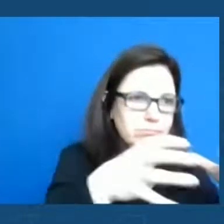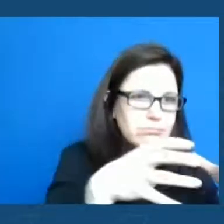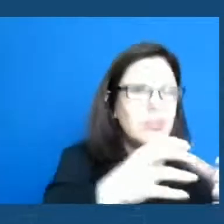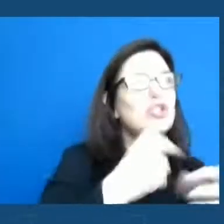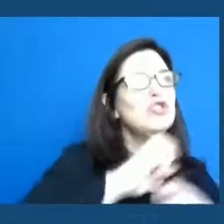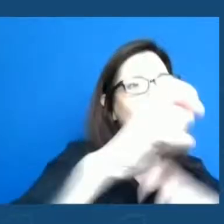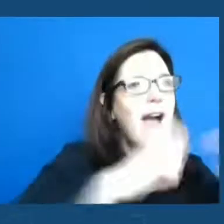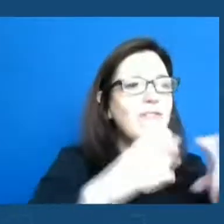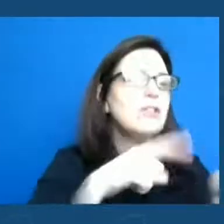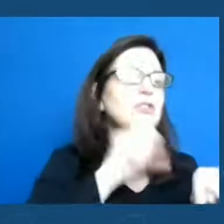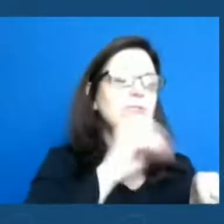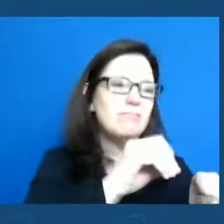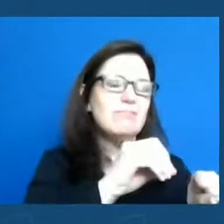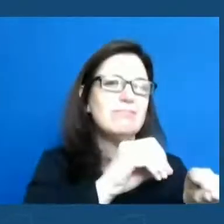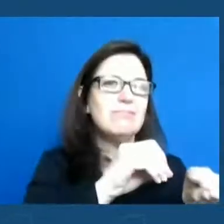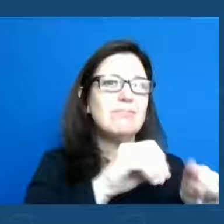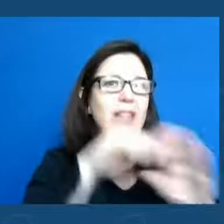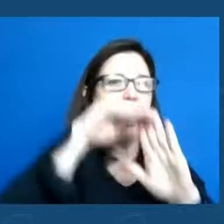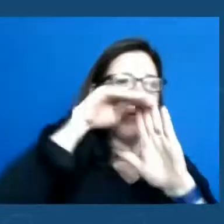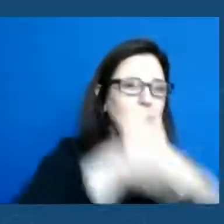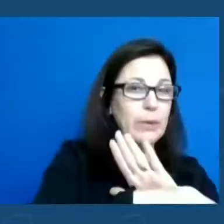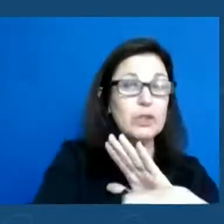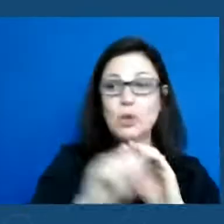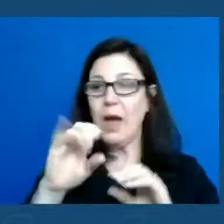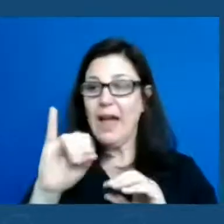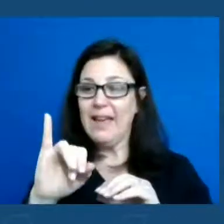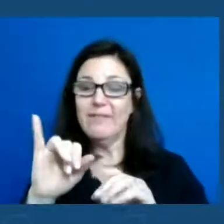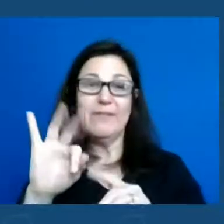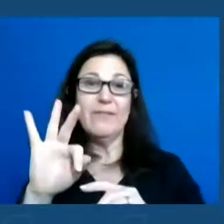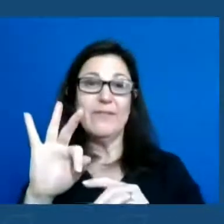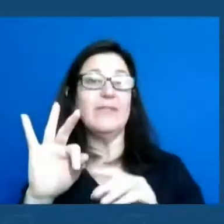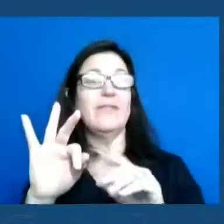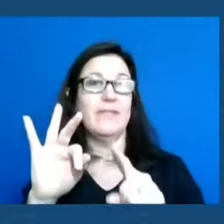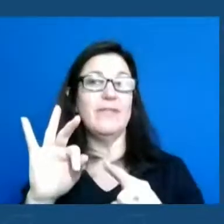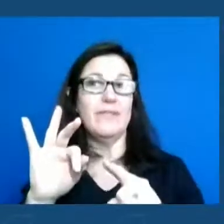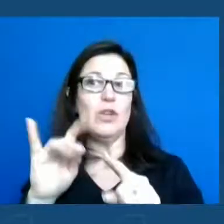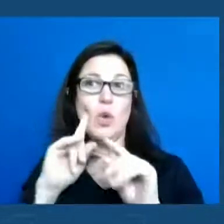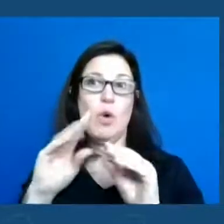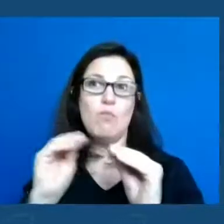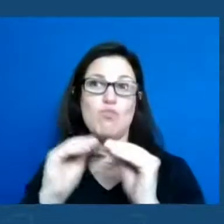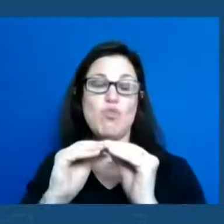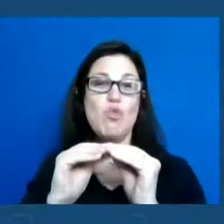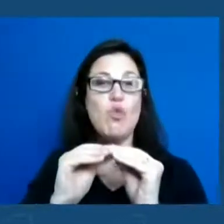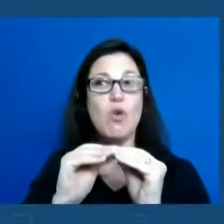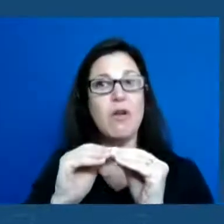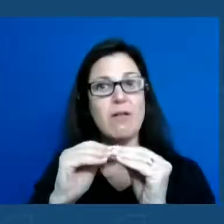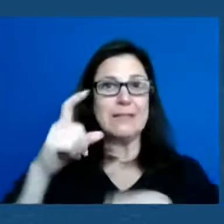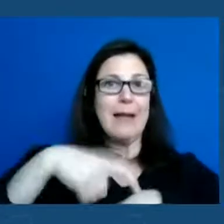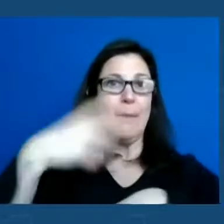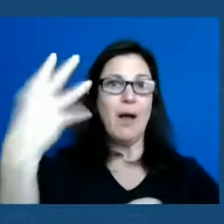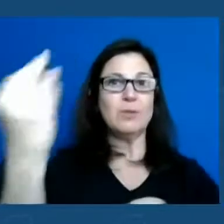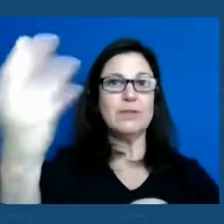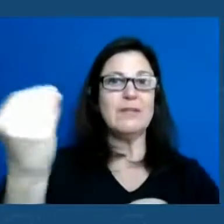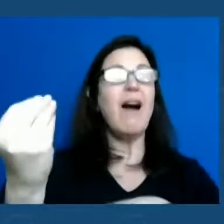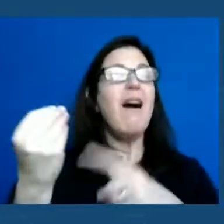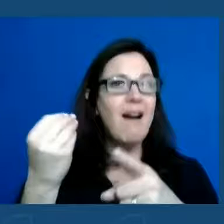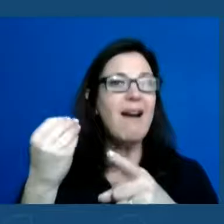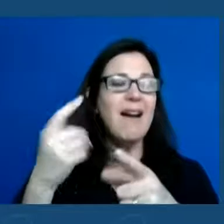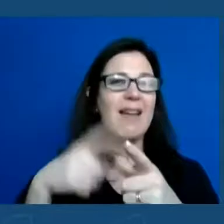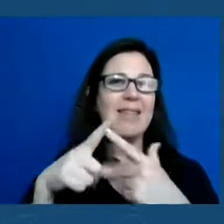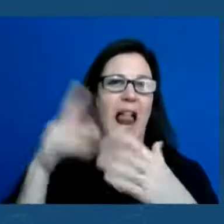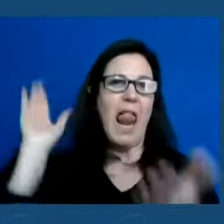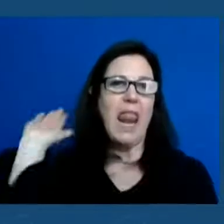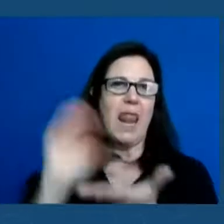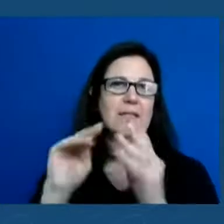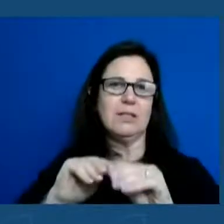less likelihood of spread when you're not in confined spaces with people. The more we spend time outdoors, the safer you are, even when the variants